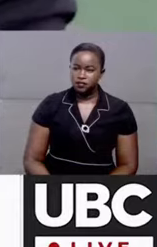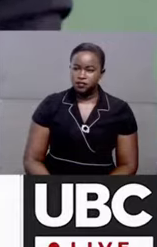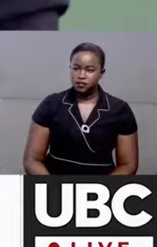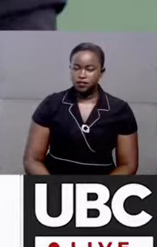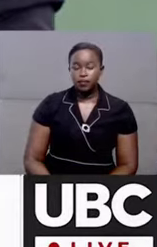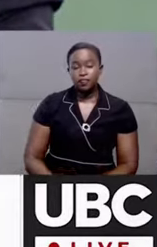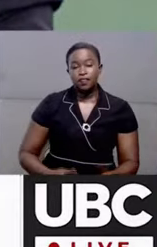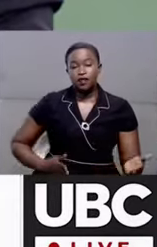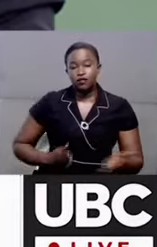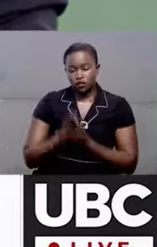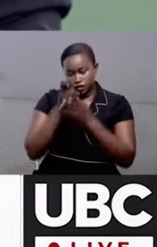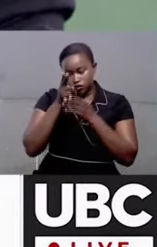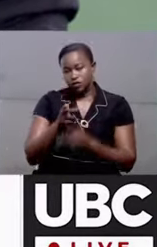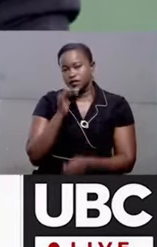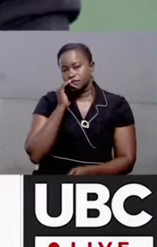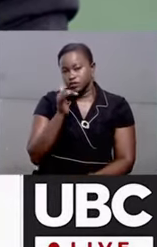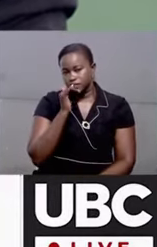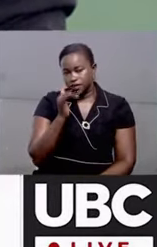Right Honorable Speaker,